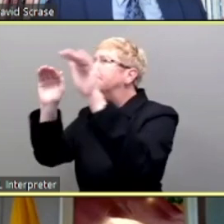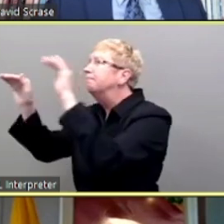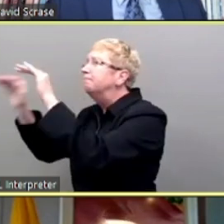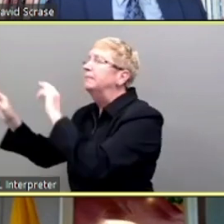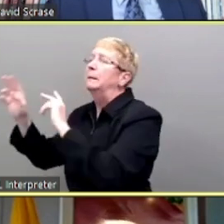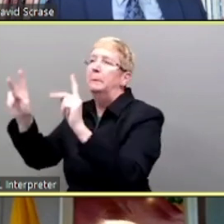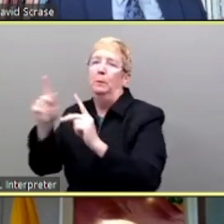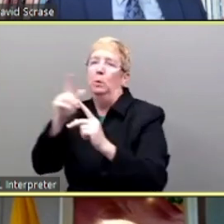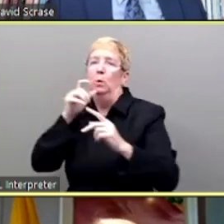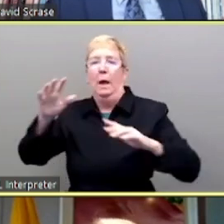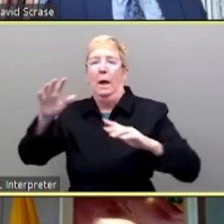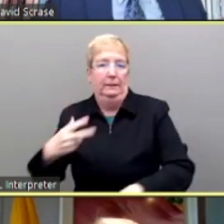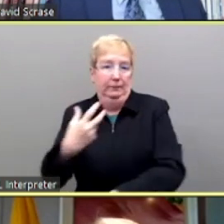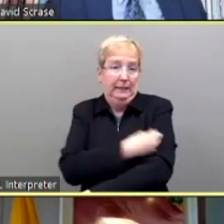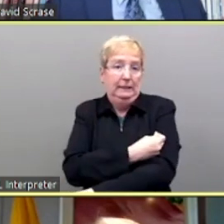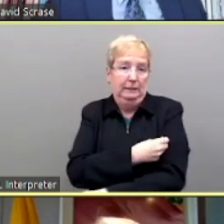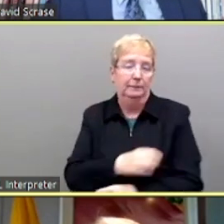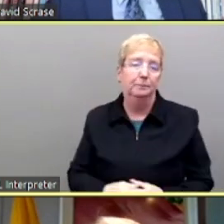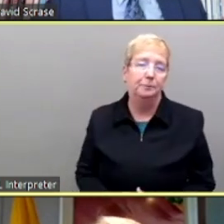slide.